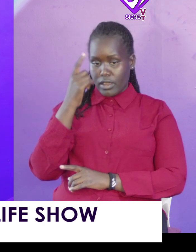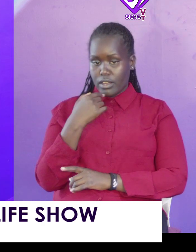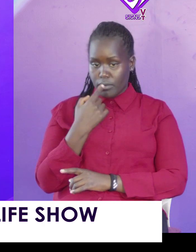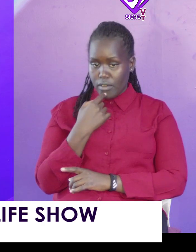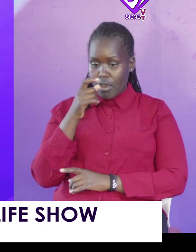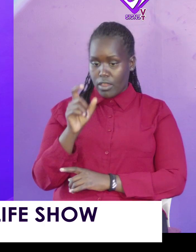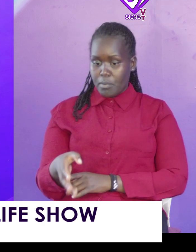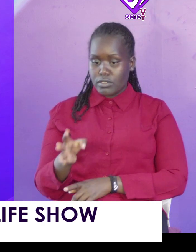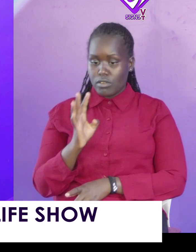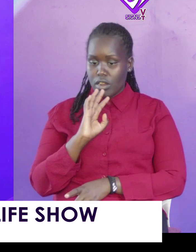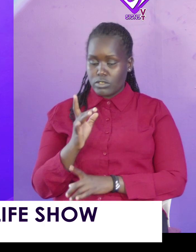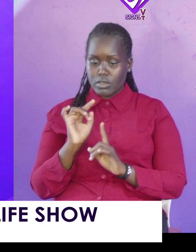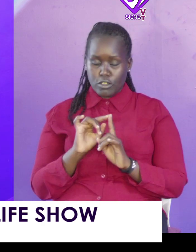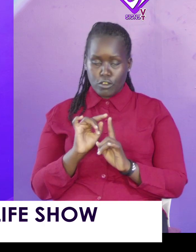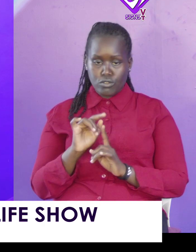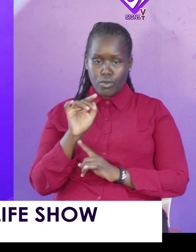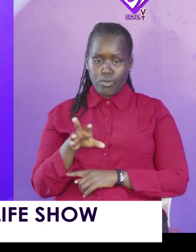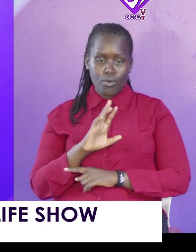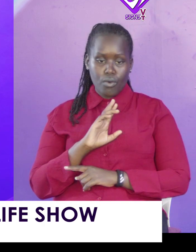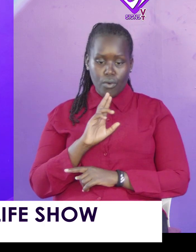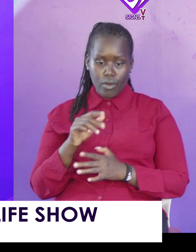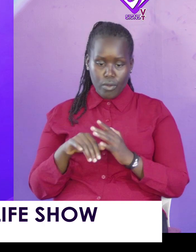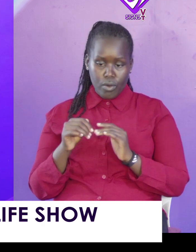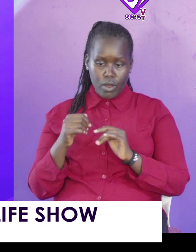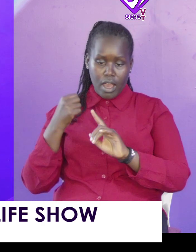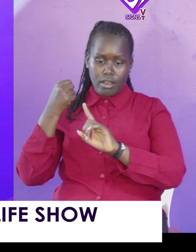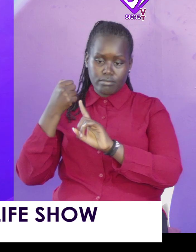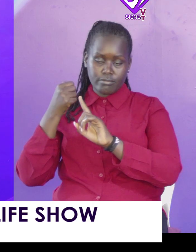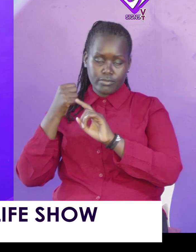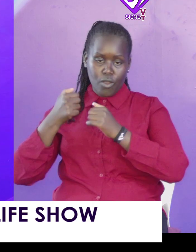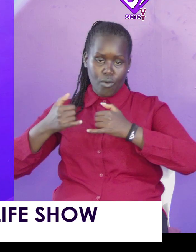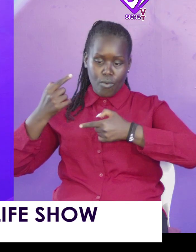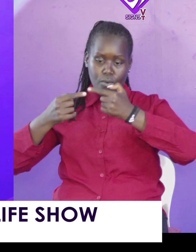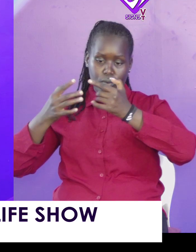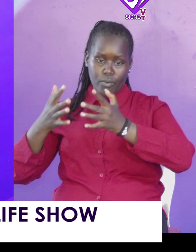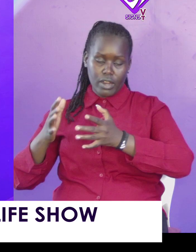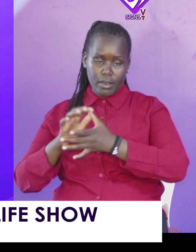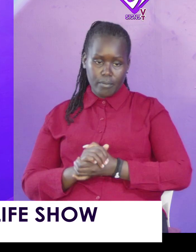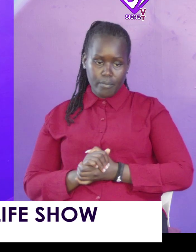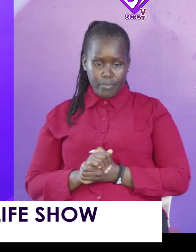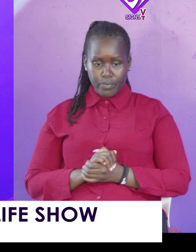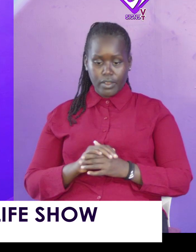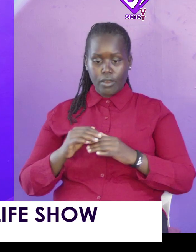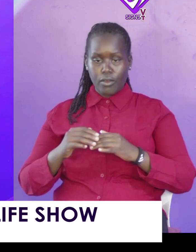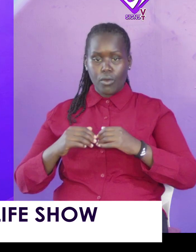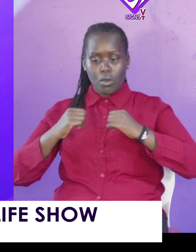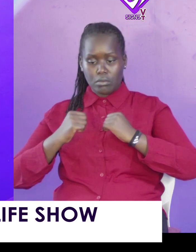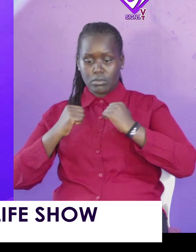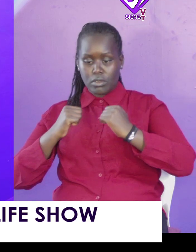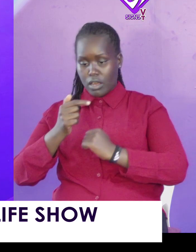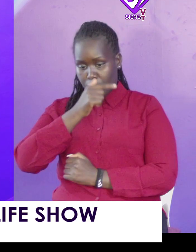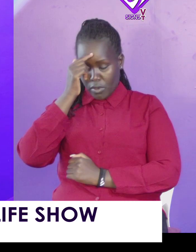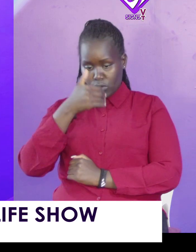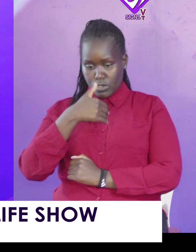I'm talking to. You are a champion. You are superior because you have you. You